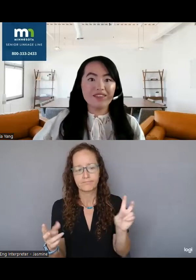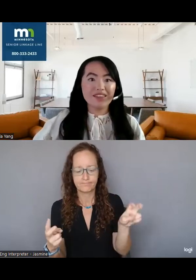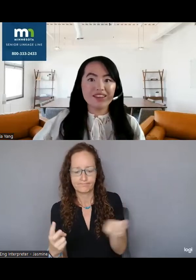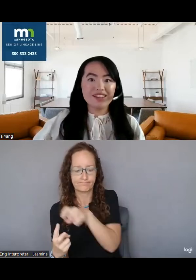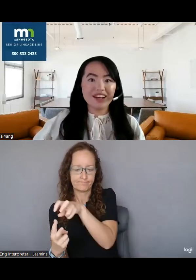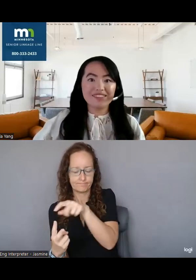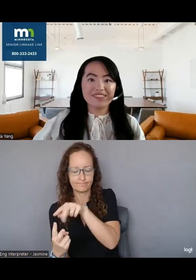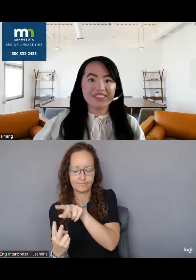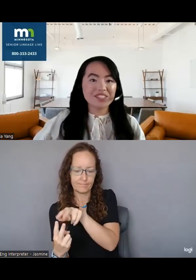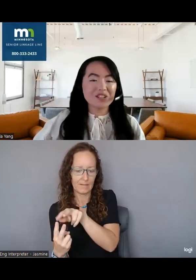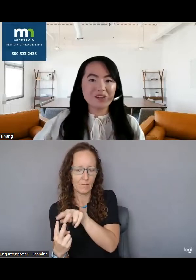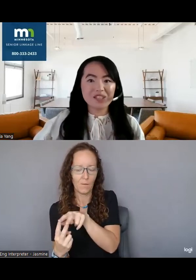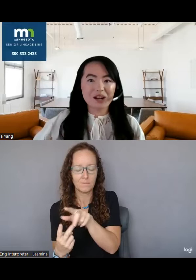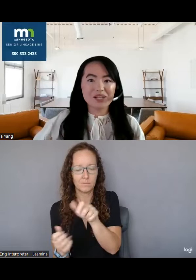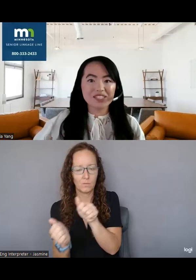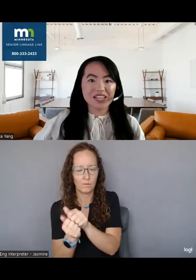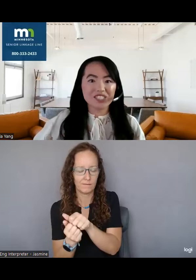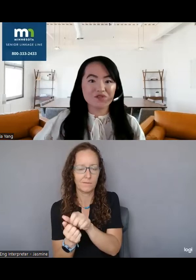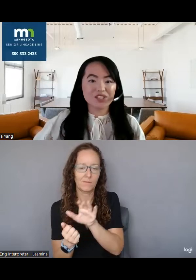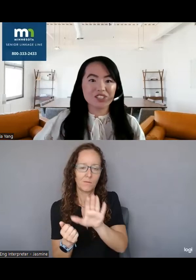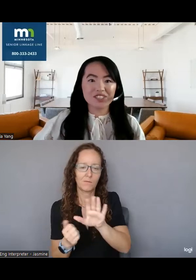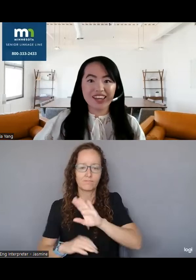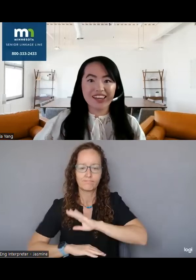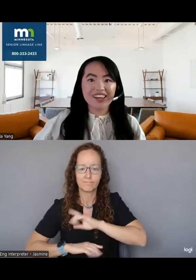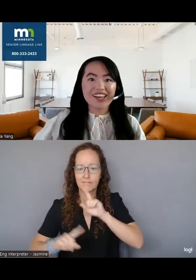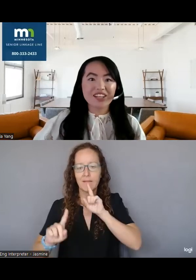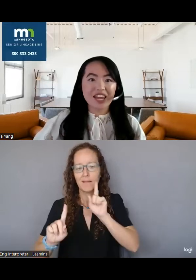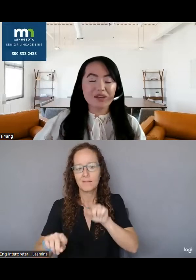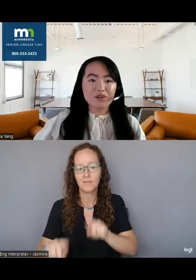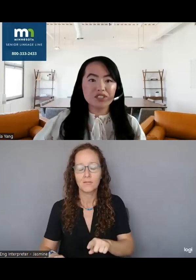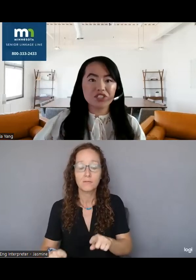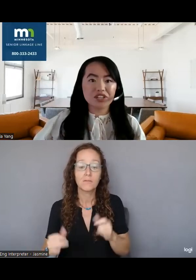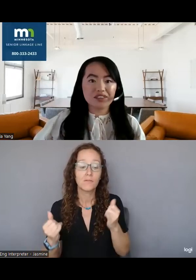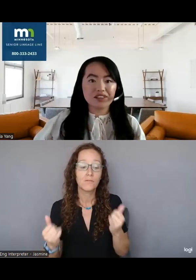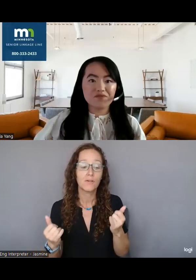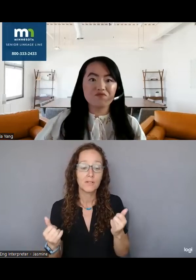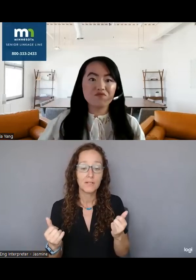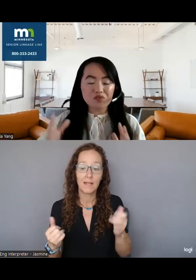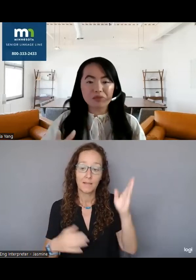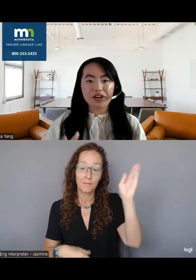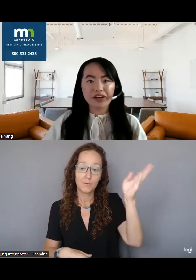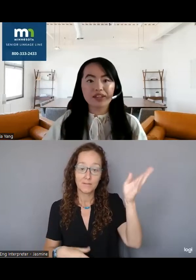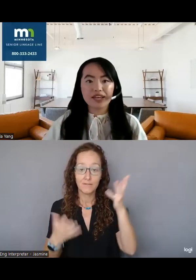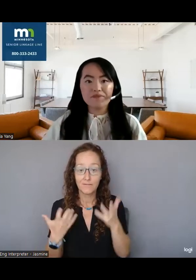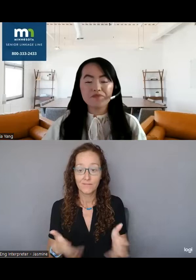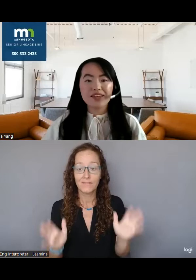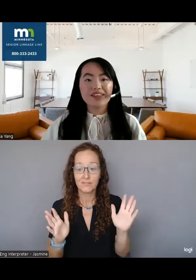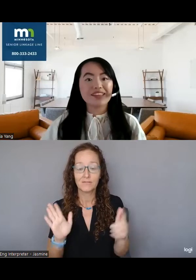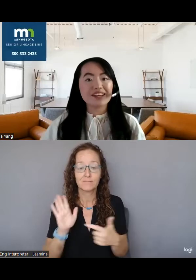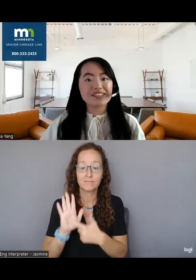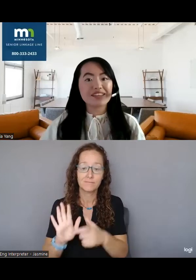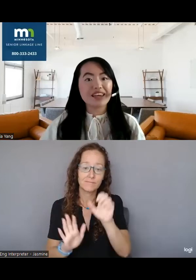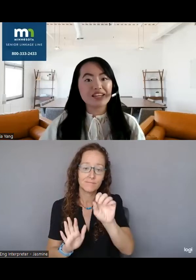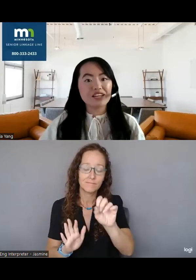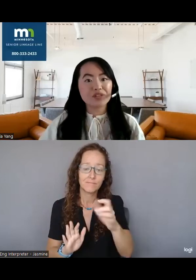Okay, and then this concludes our presentation for today. So I am going to share the phone number here again.